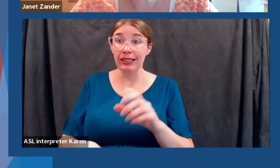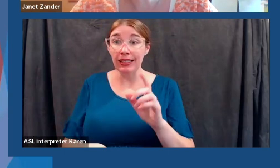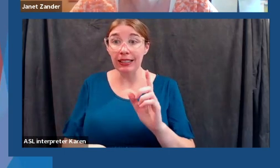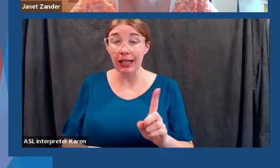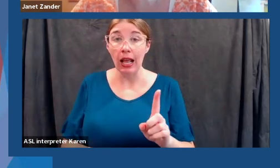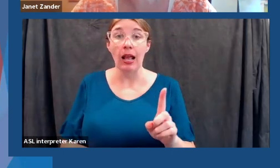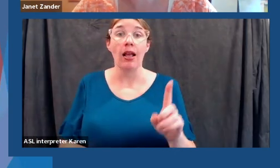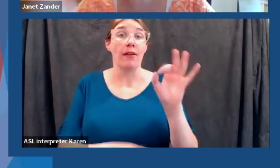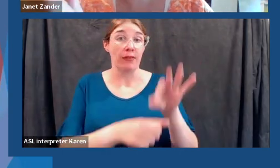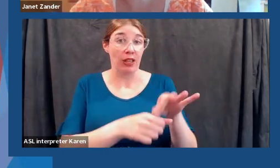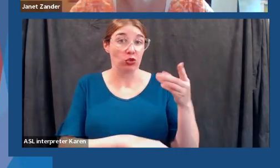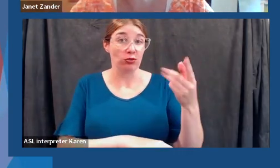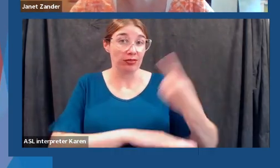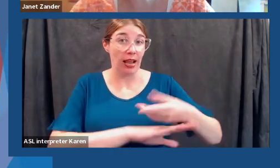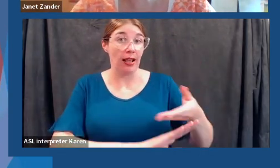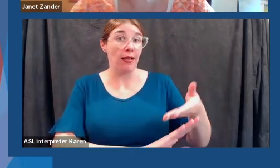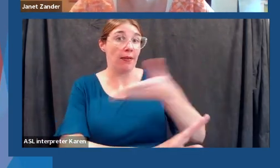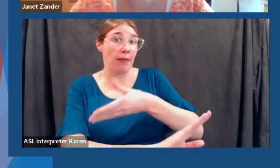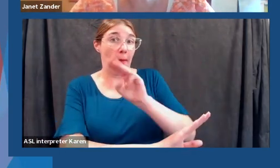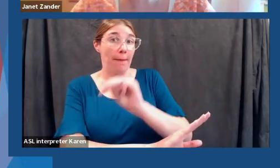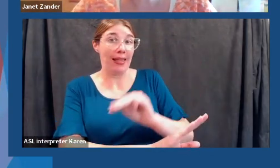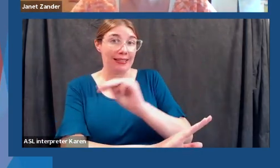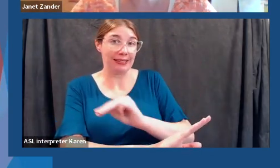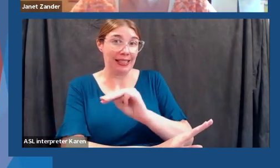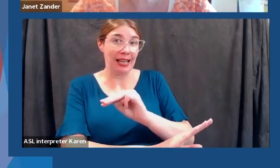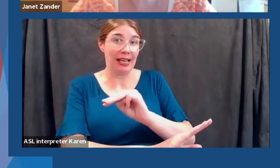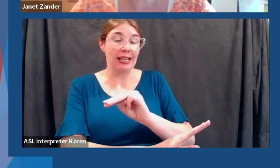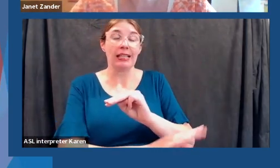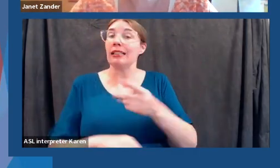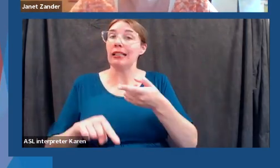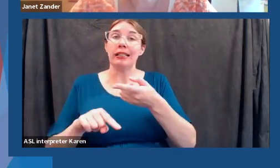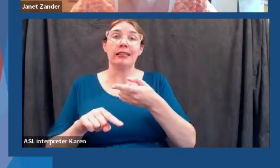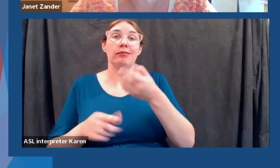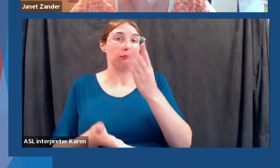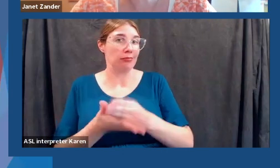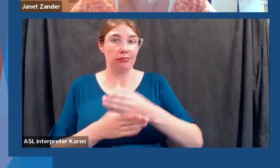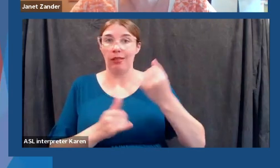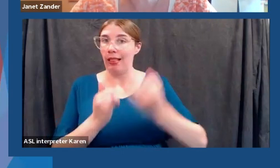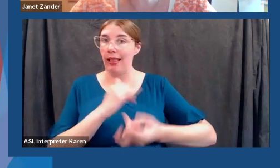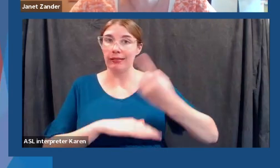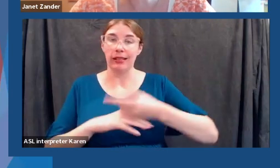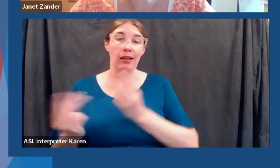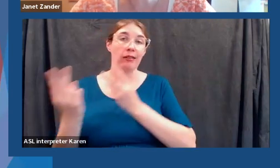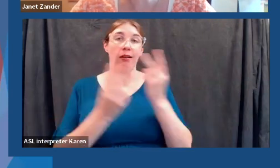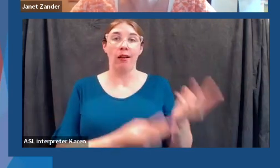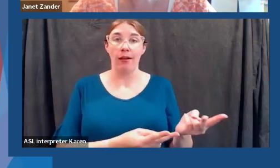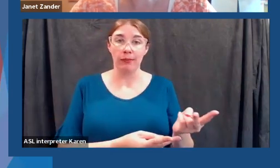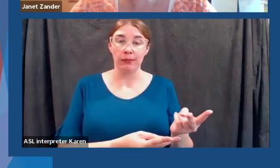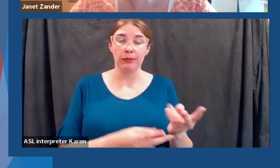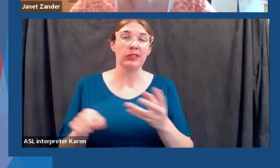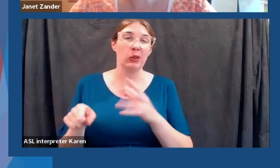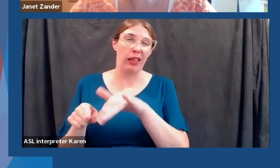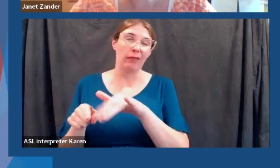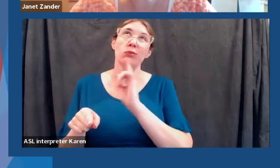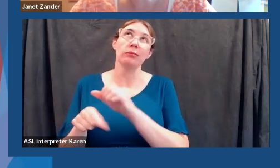Monday before election day, which is usually on a Tuesday. So the day before is the last time those special voting deputies would